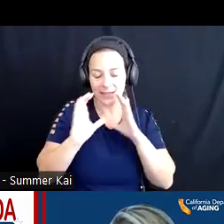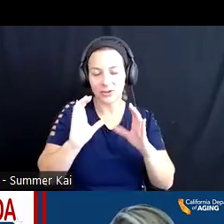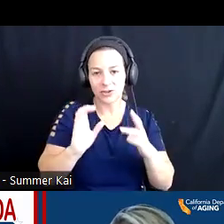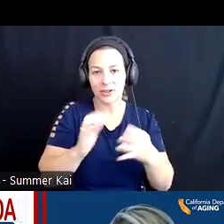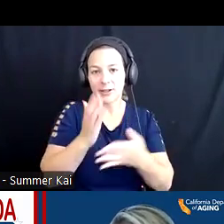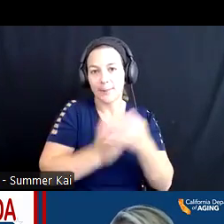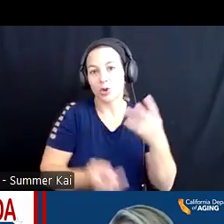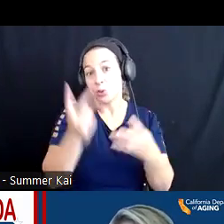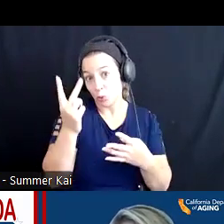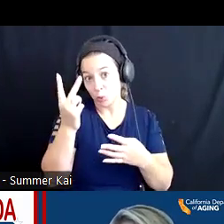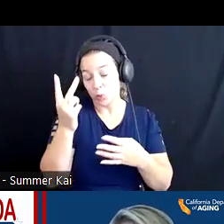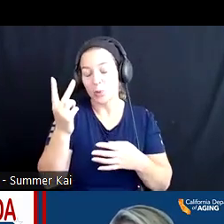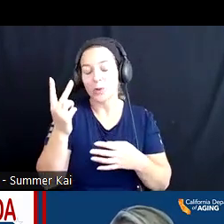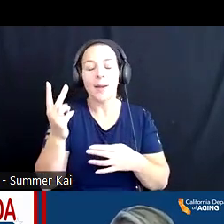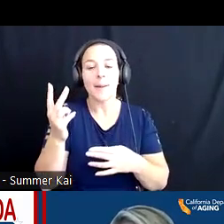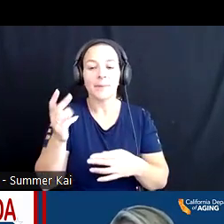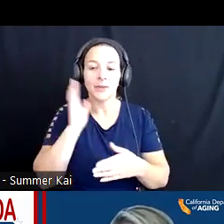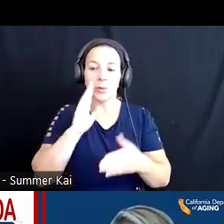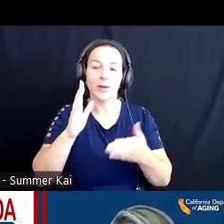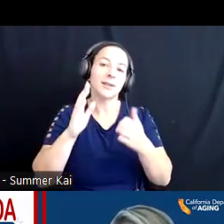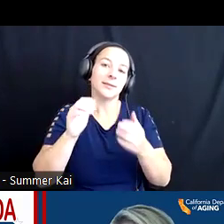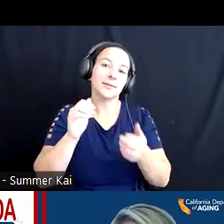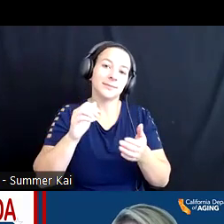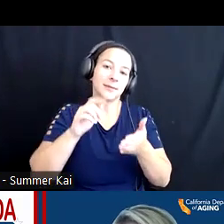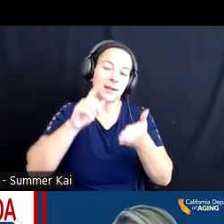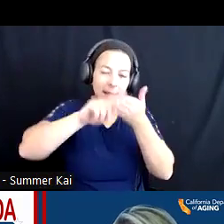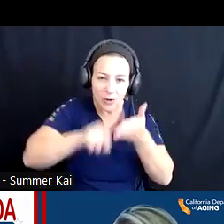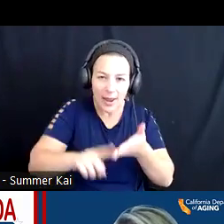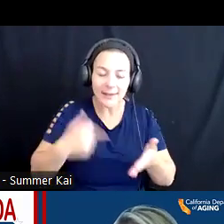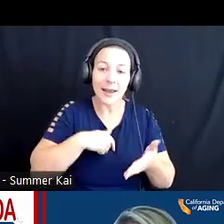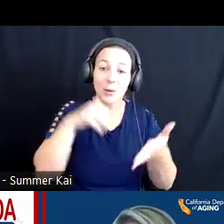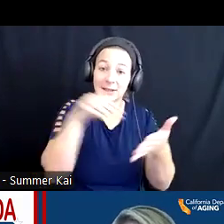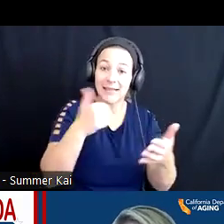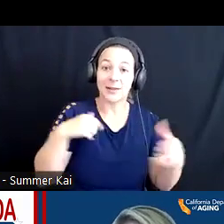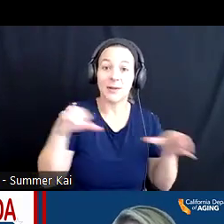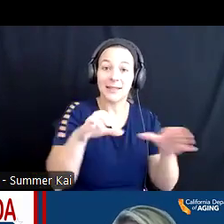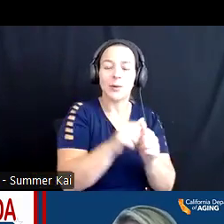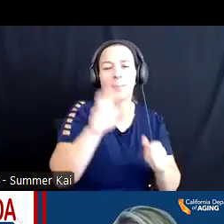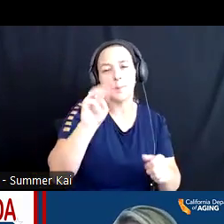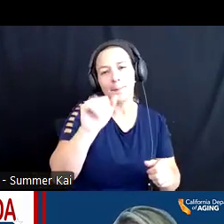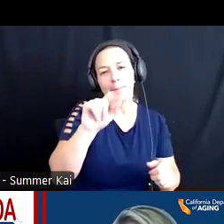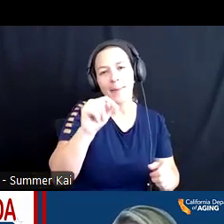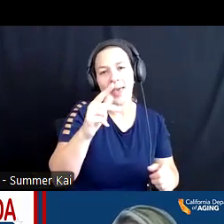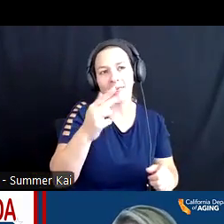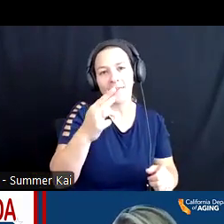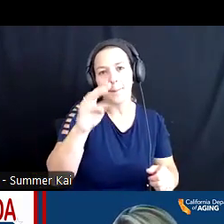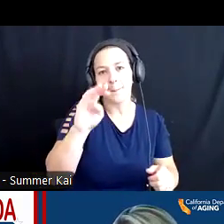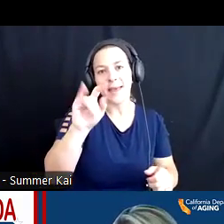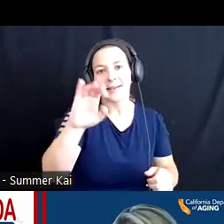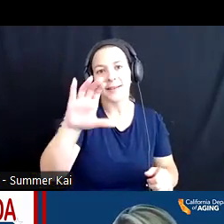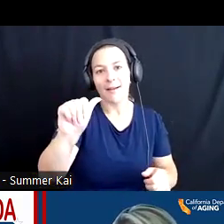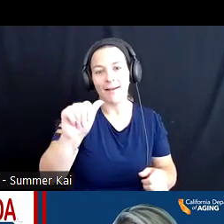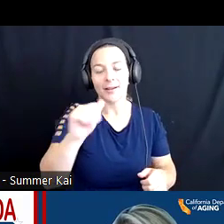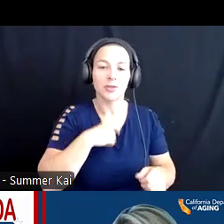our symposium that looks at the study we've done in partnership with Mathematica to look at home and community-based services